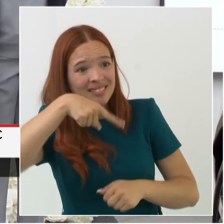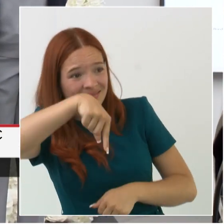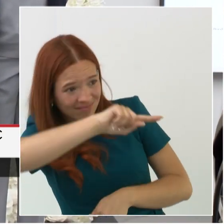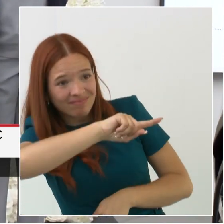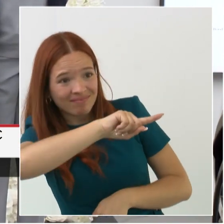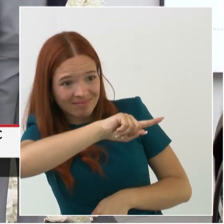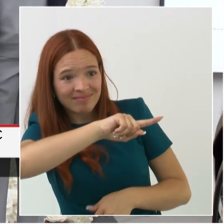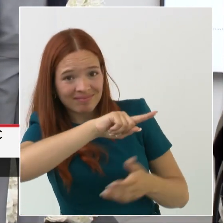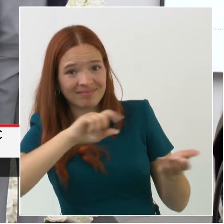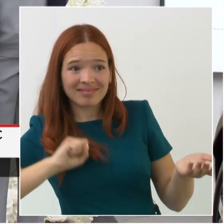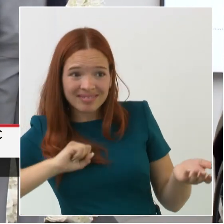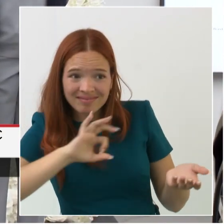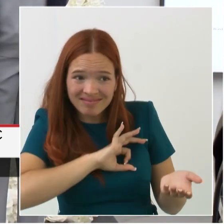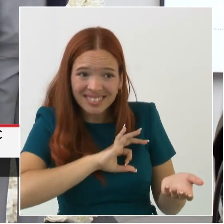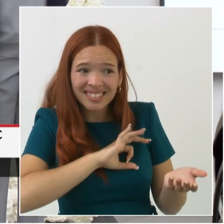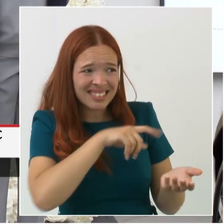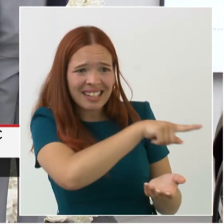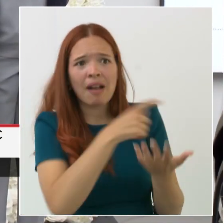trade-ins.